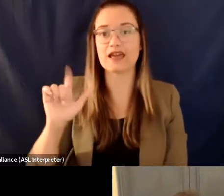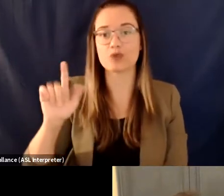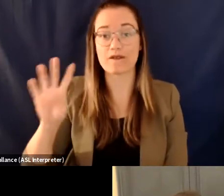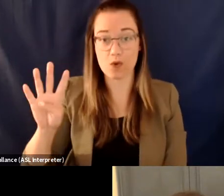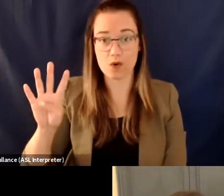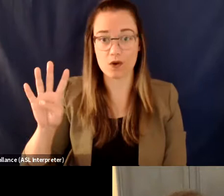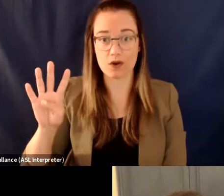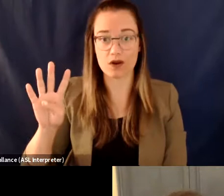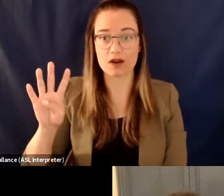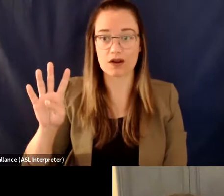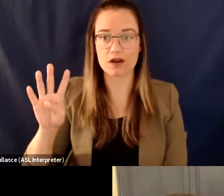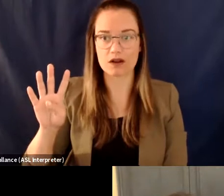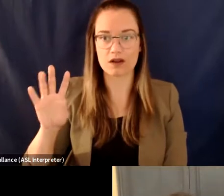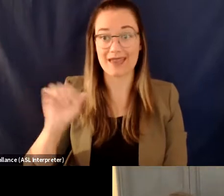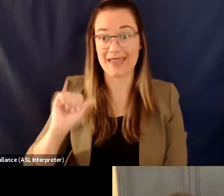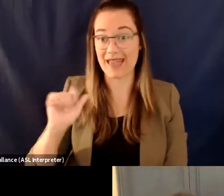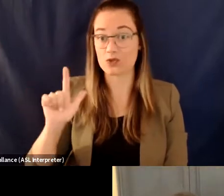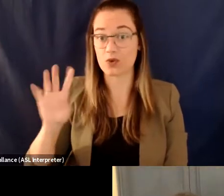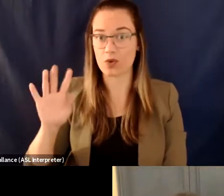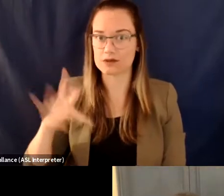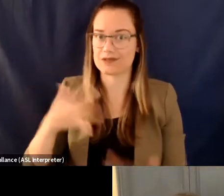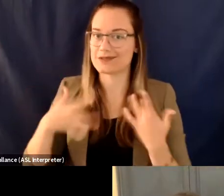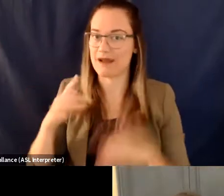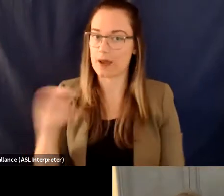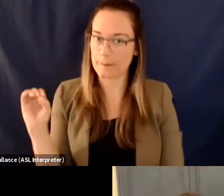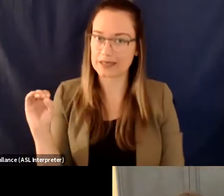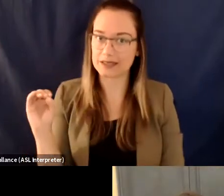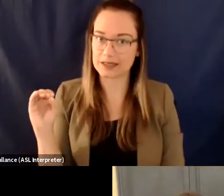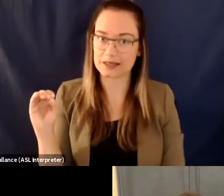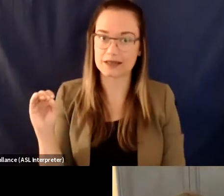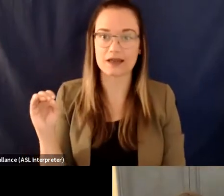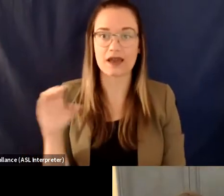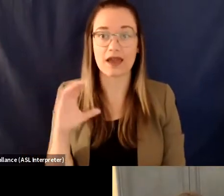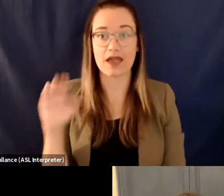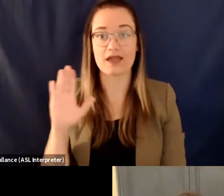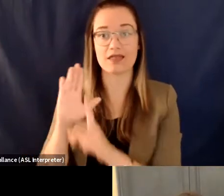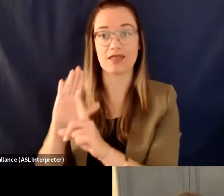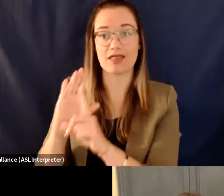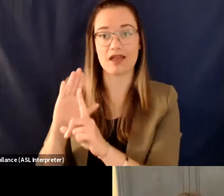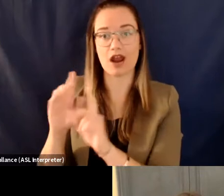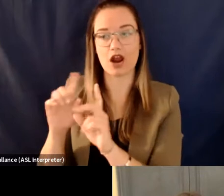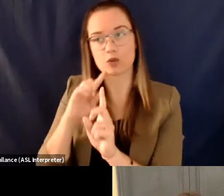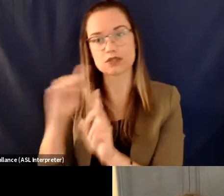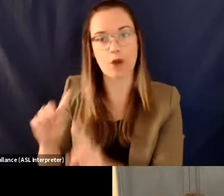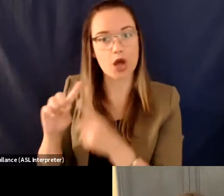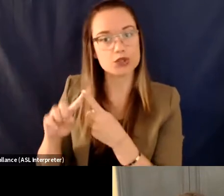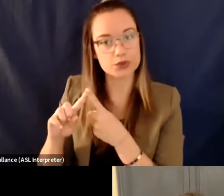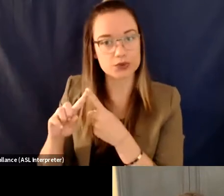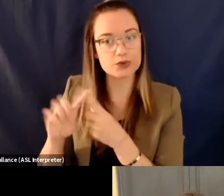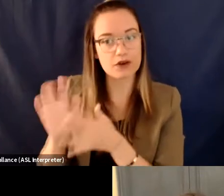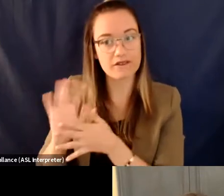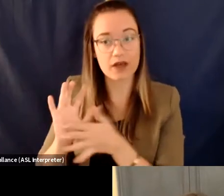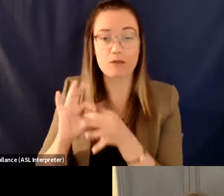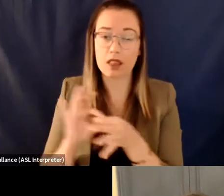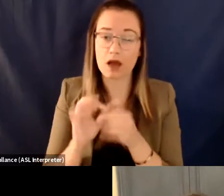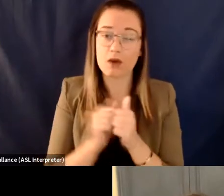extraordinarily exciting company, and their response to the film was, along with Apple's, I